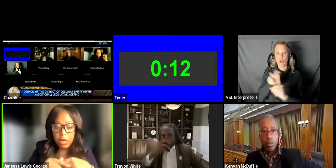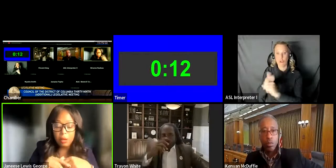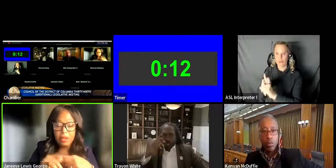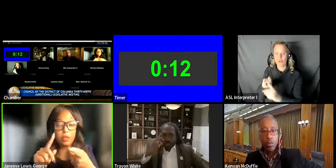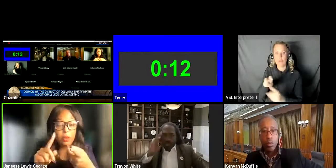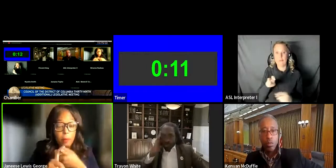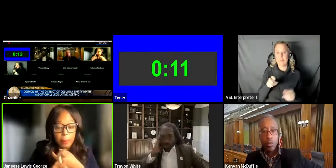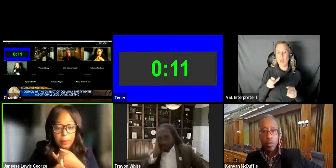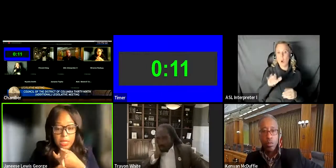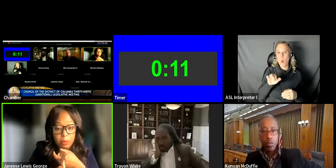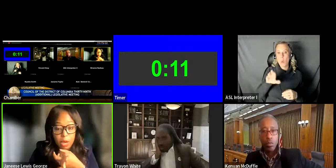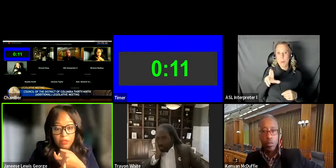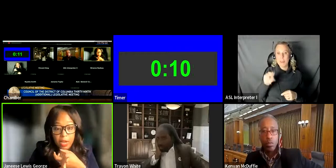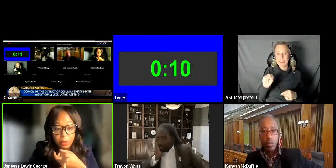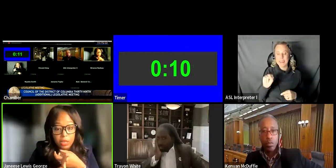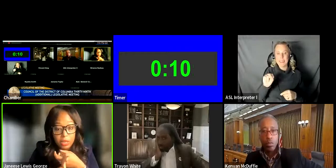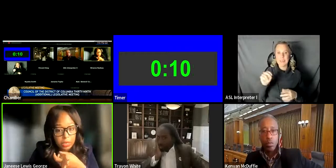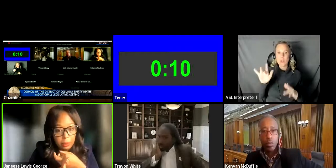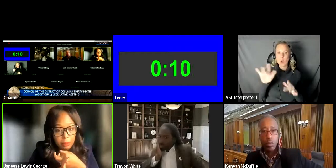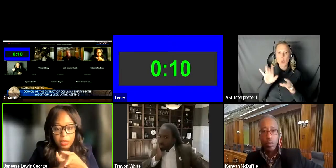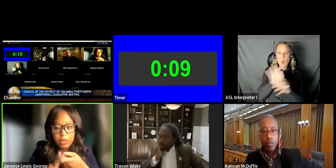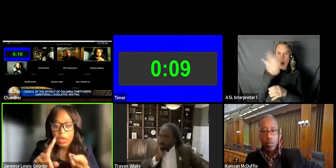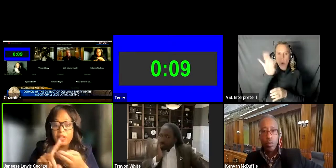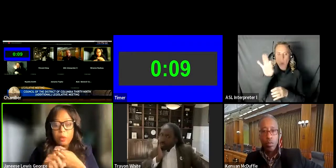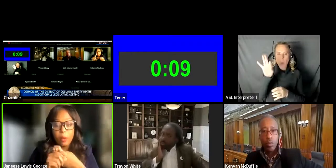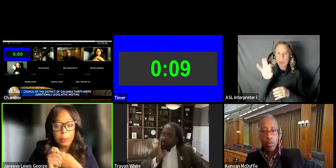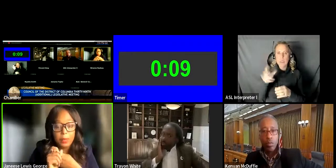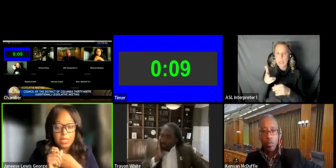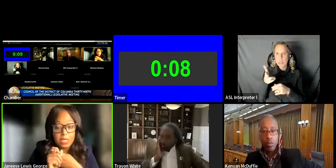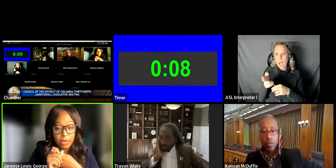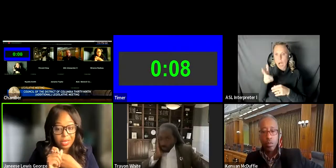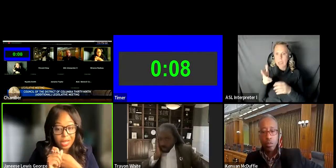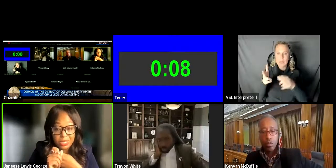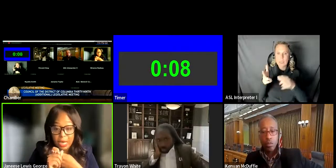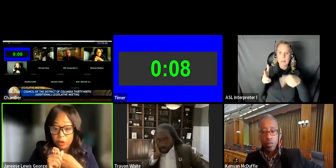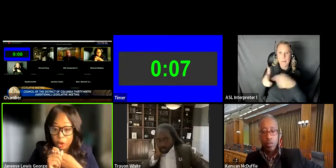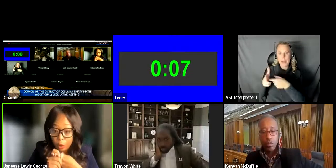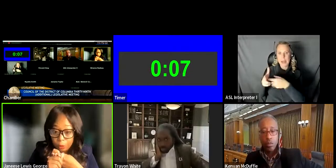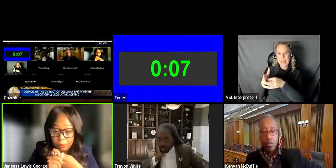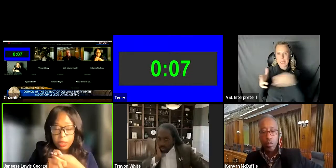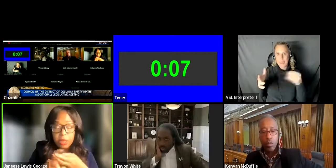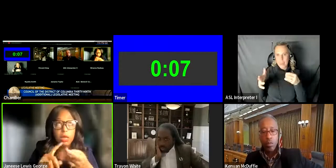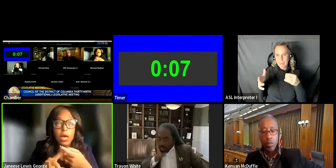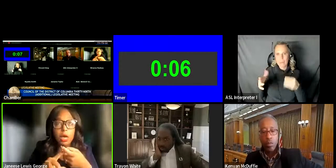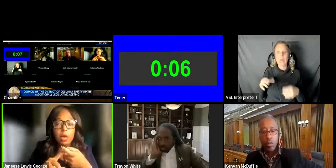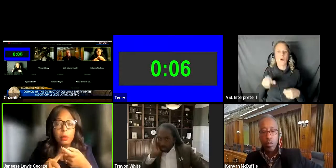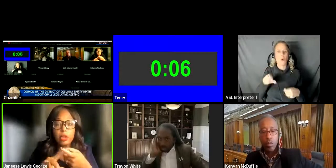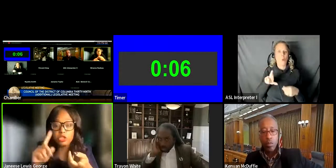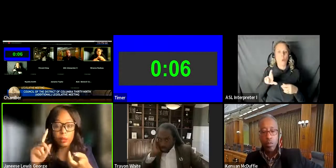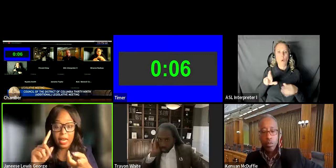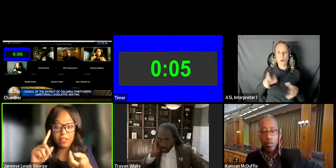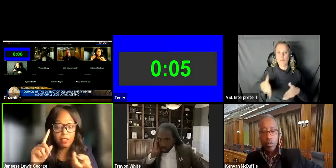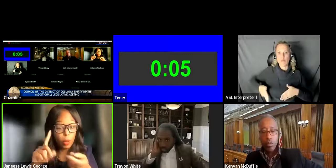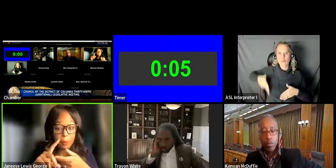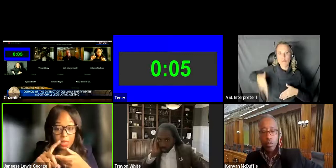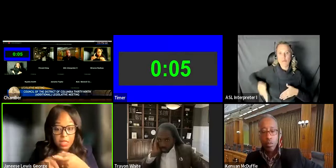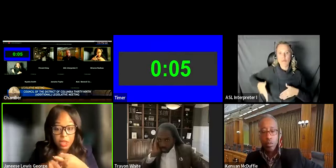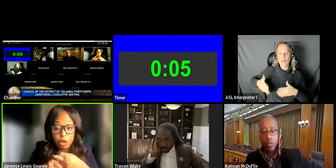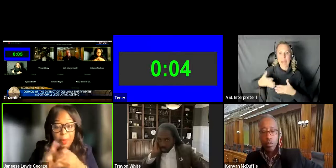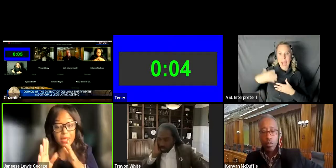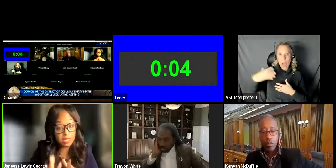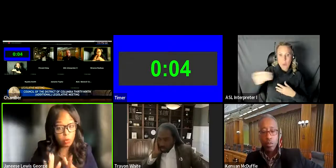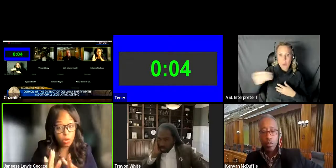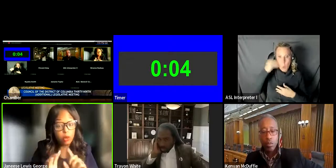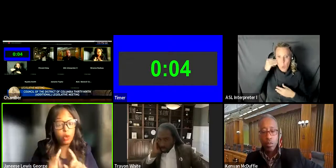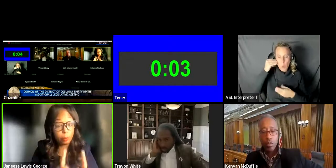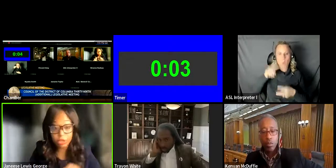gun, if the weapon is modified with a clip, if the weapon is carried outside the home. We also have if the weapon is